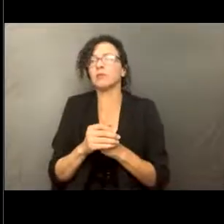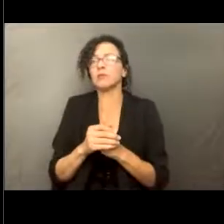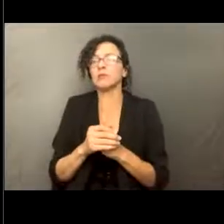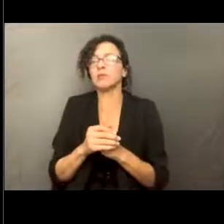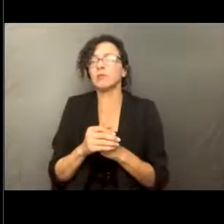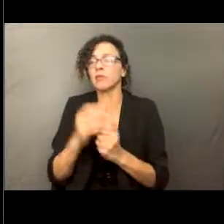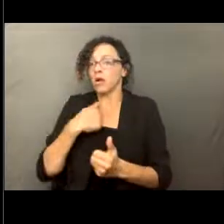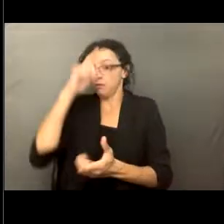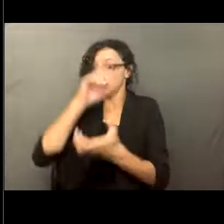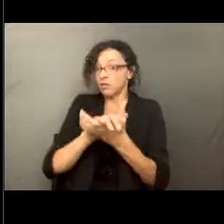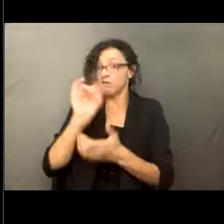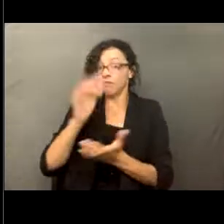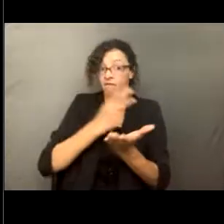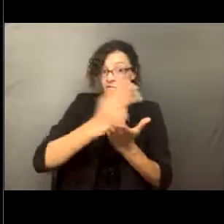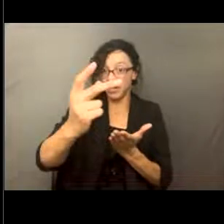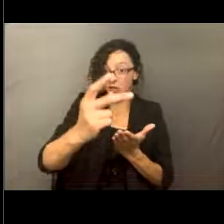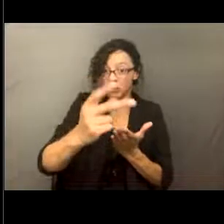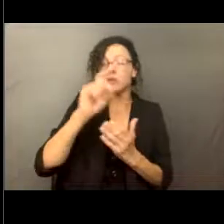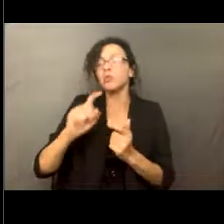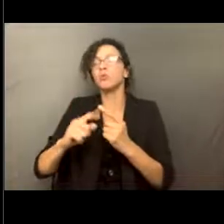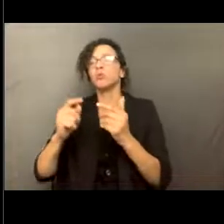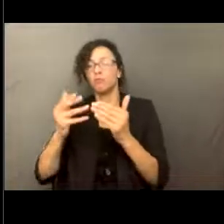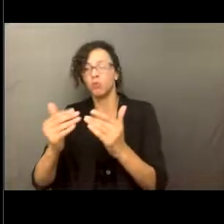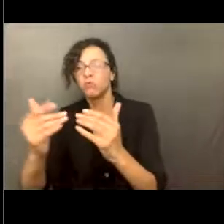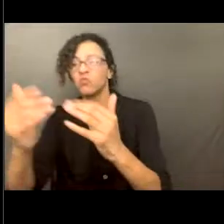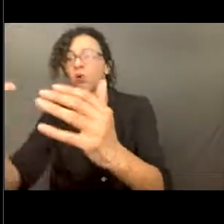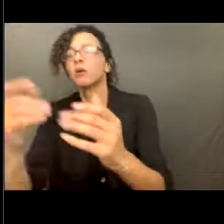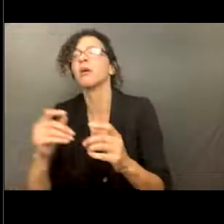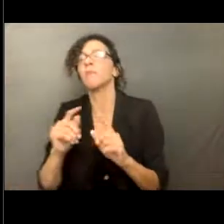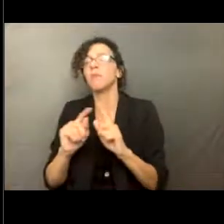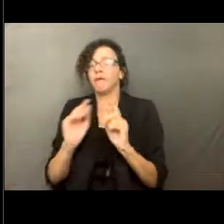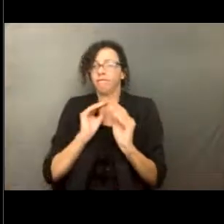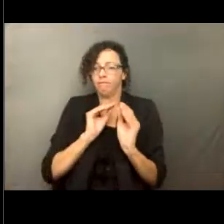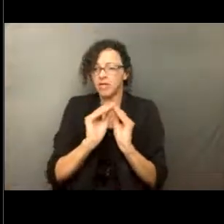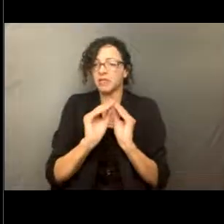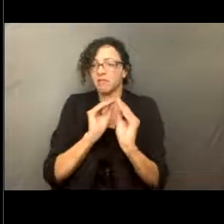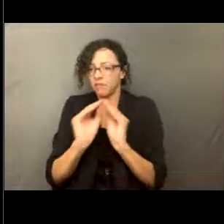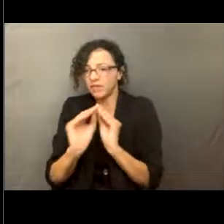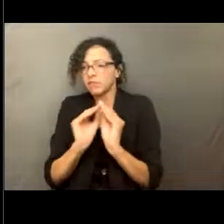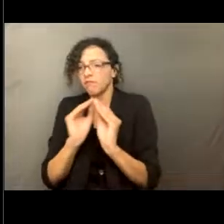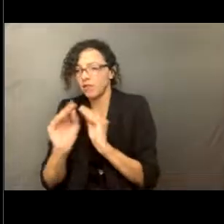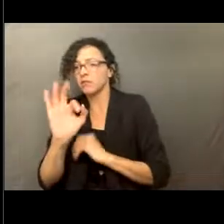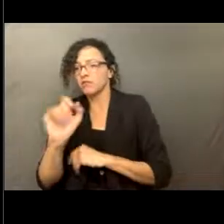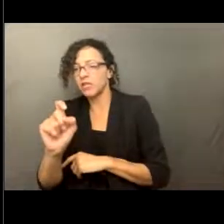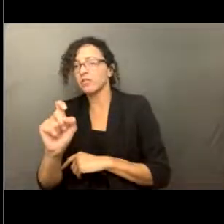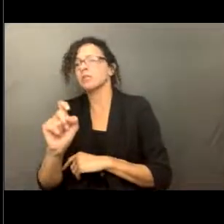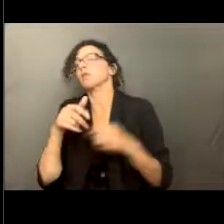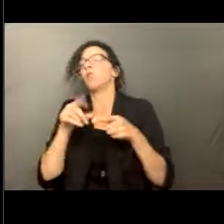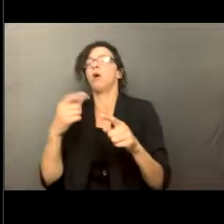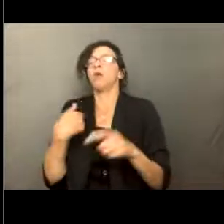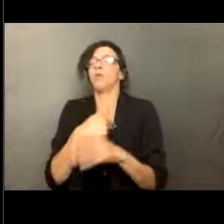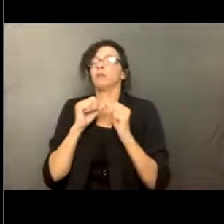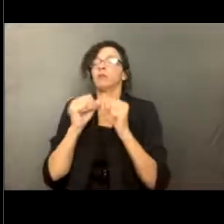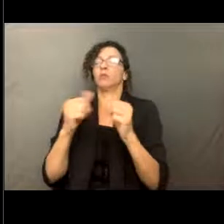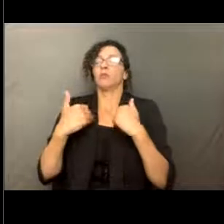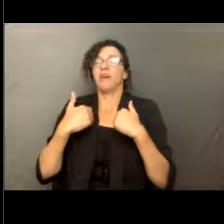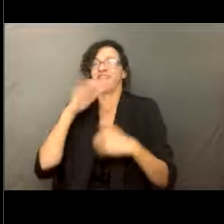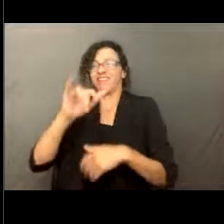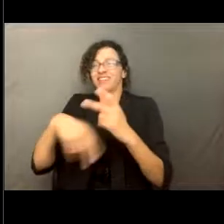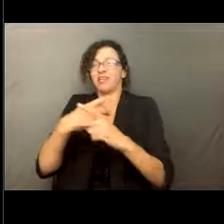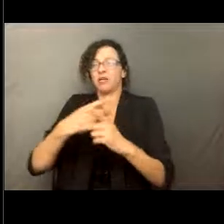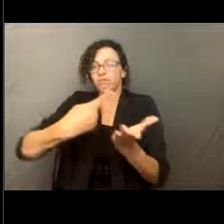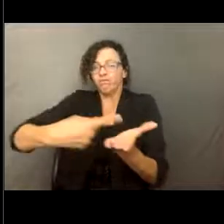need to move forward, but we could back up 10 steps and fix it as we continue to have these kinds of conversations with community. And